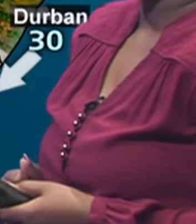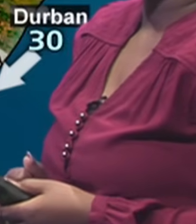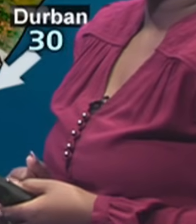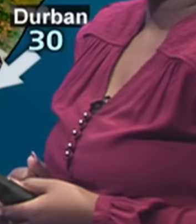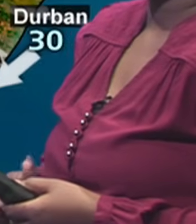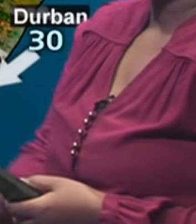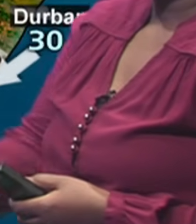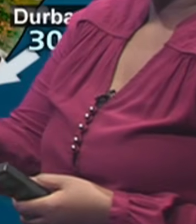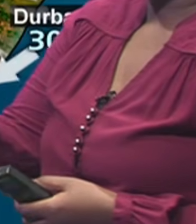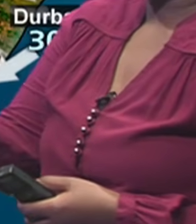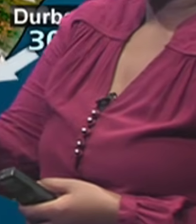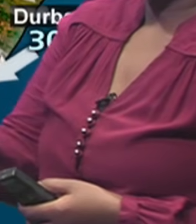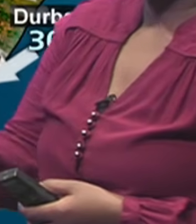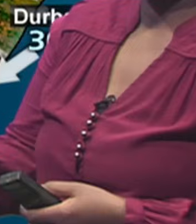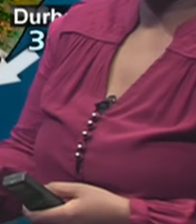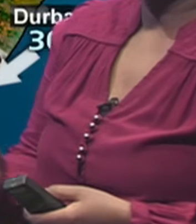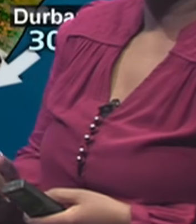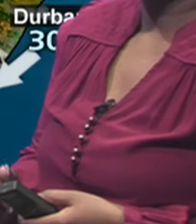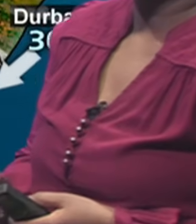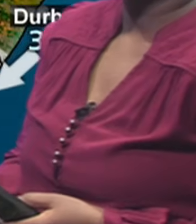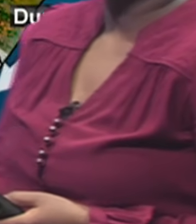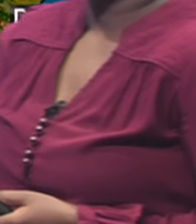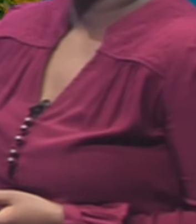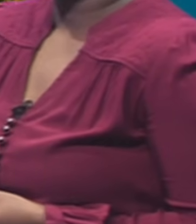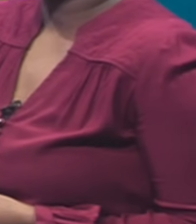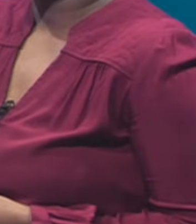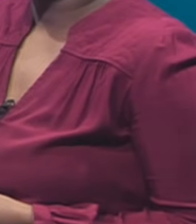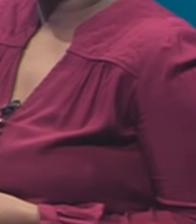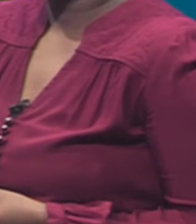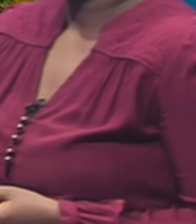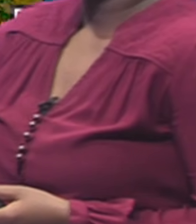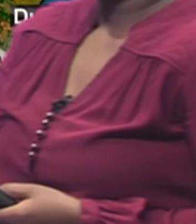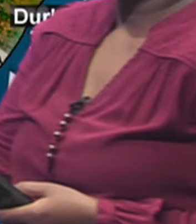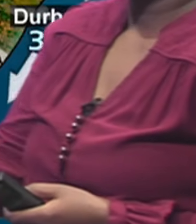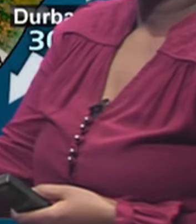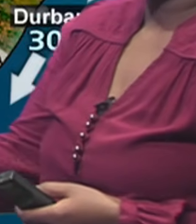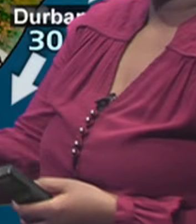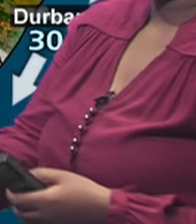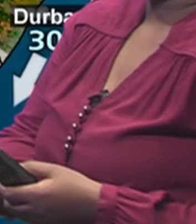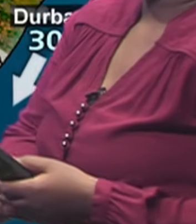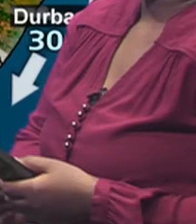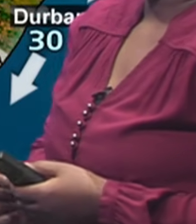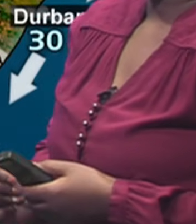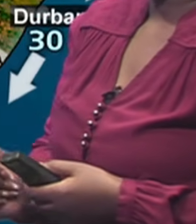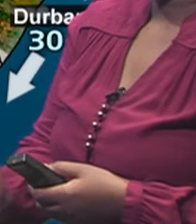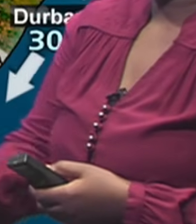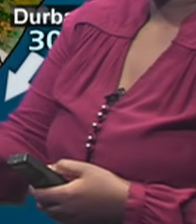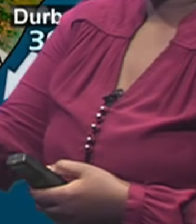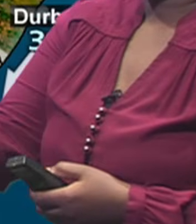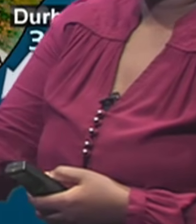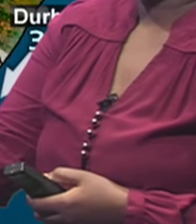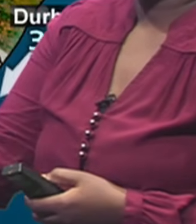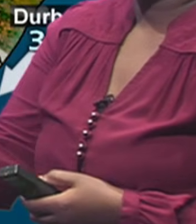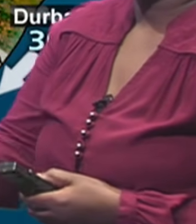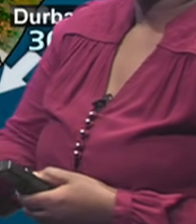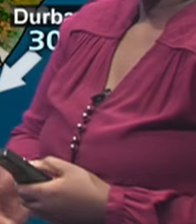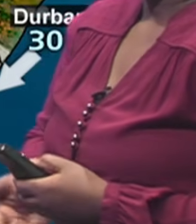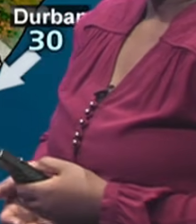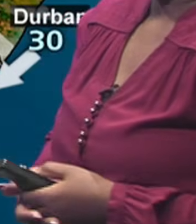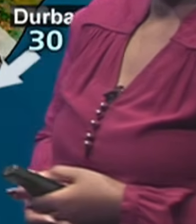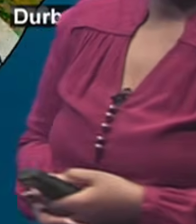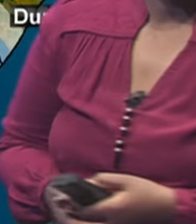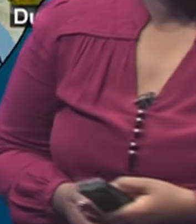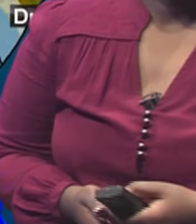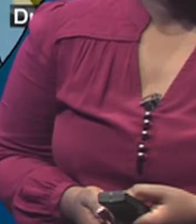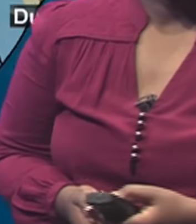di le 16 segolo bogolo yang go tloga ka kwa province ya ka kwa Western Cape go fitla ka kwa province ya ka kwa Eastern Cape mme go tlana le semathane ka